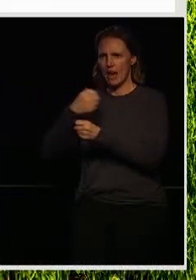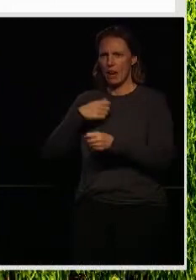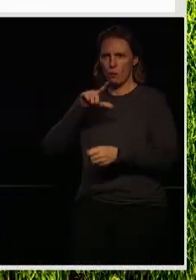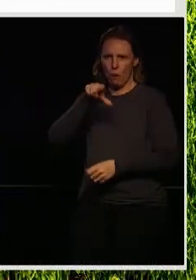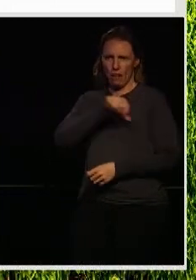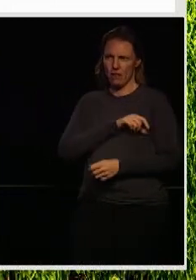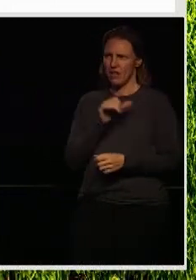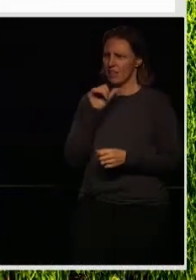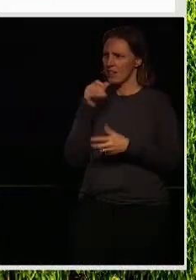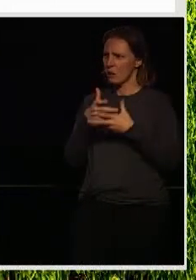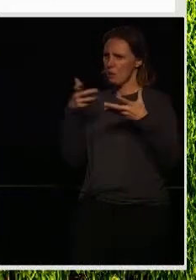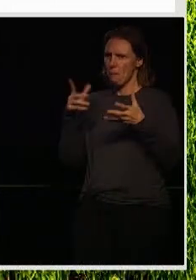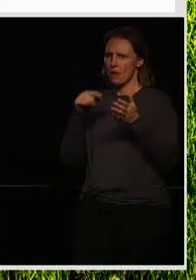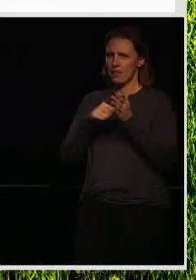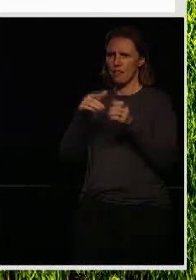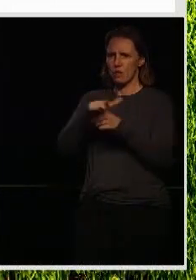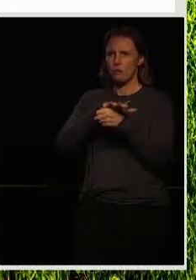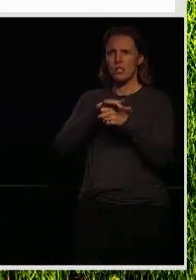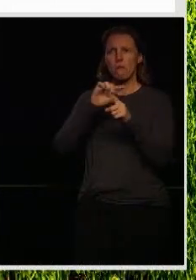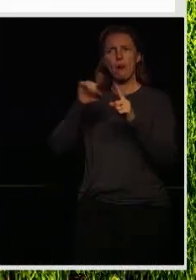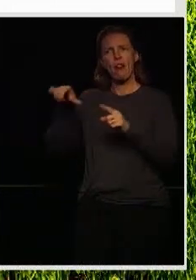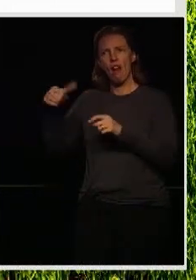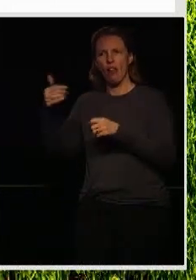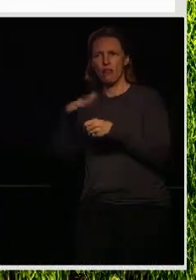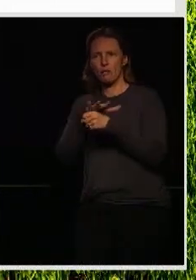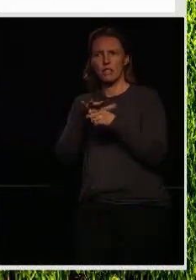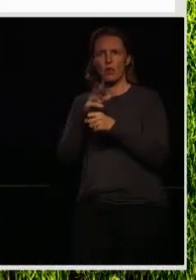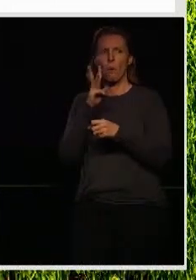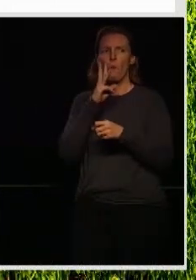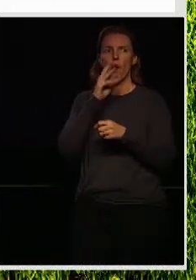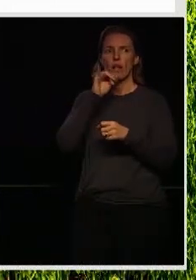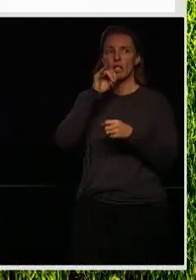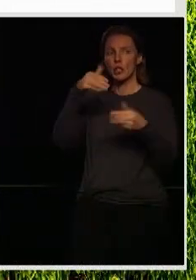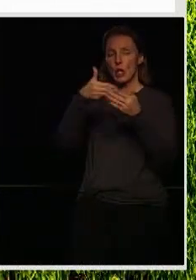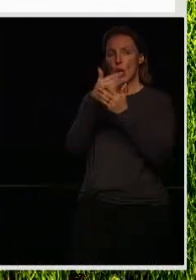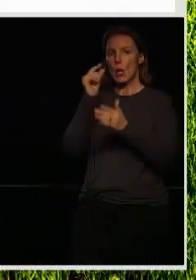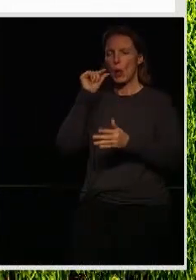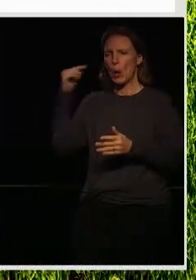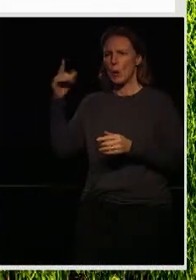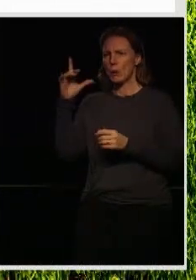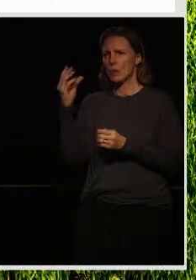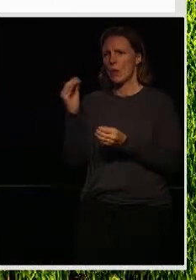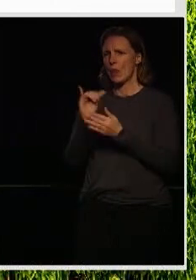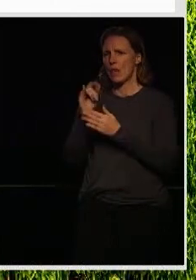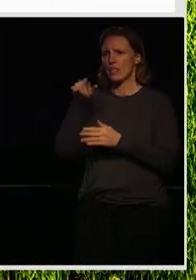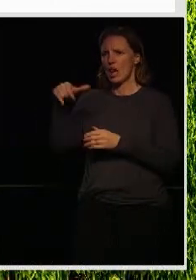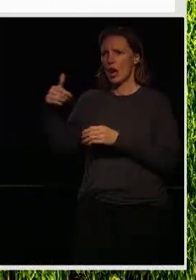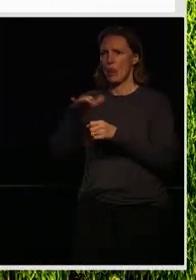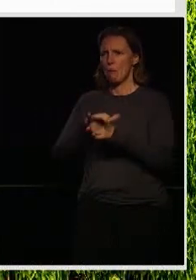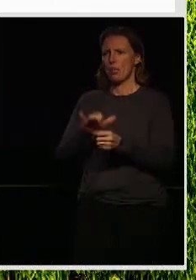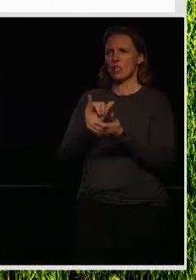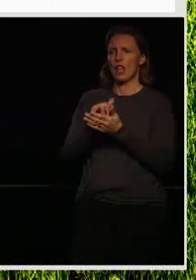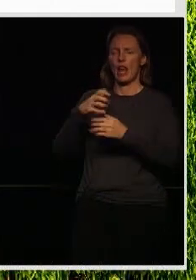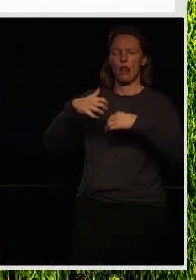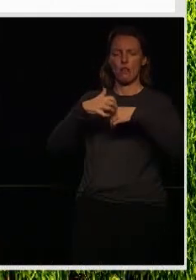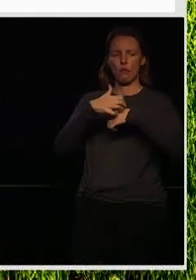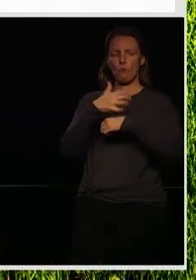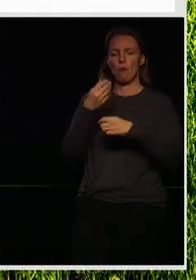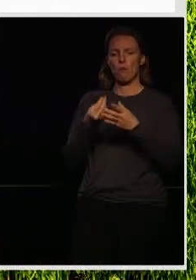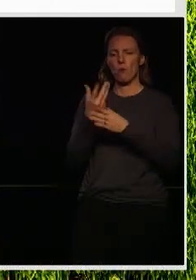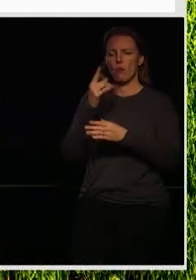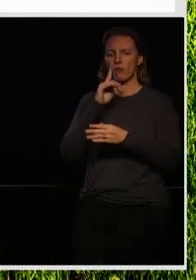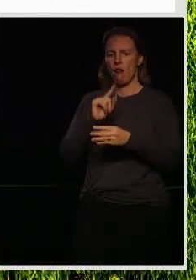Not so much in this region, but in other regions, water is the new gold. So that's another pressure that the grape growers are feeling. The